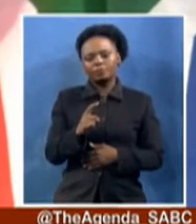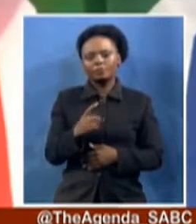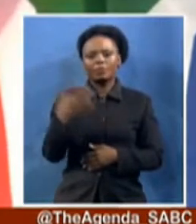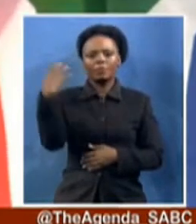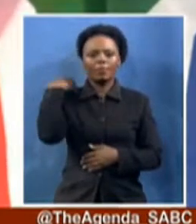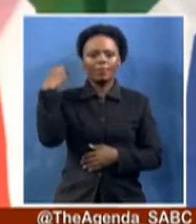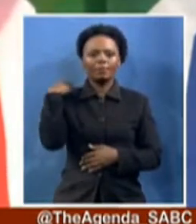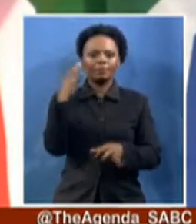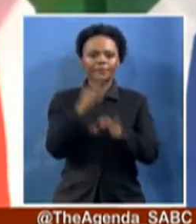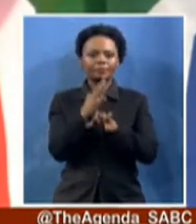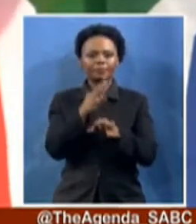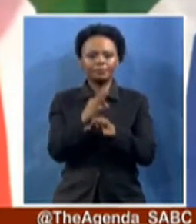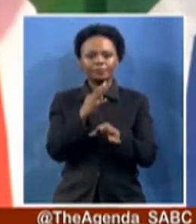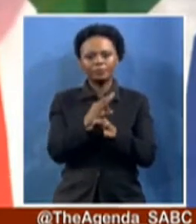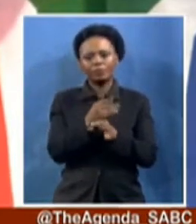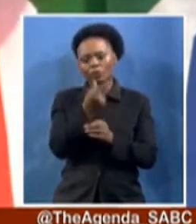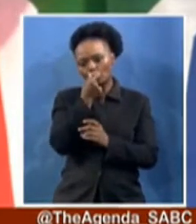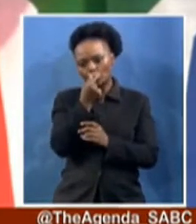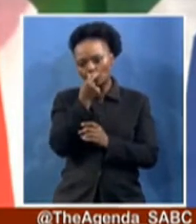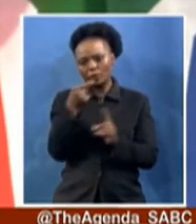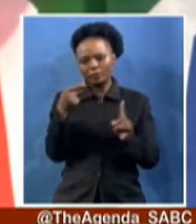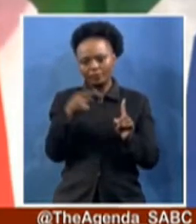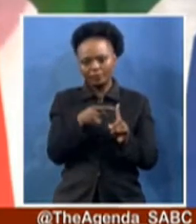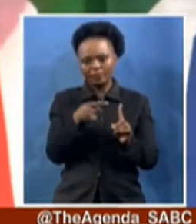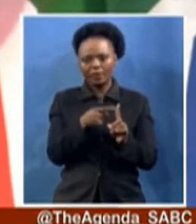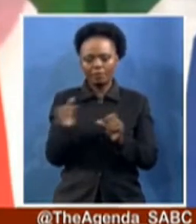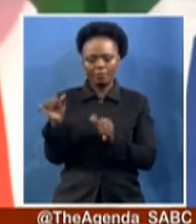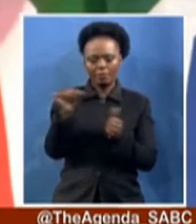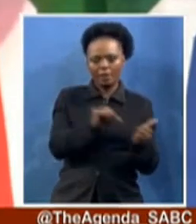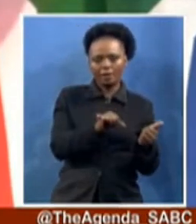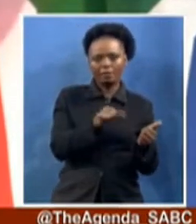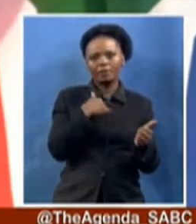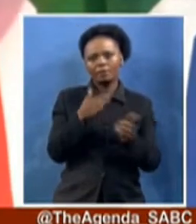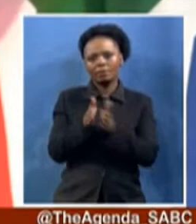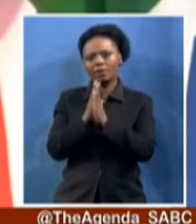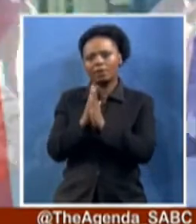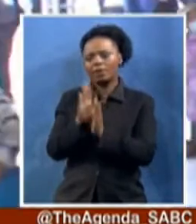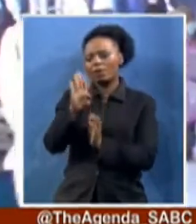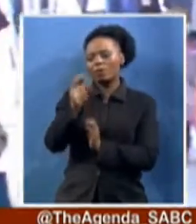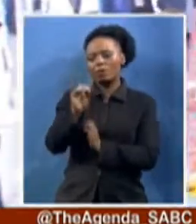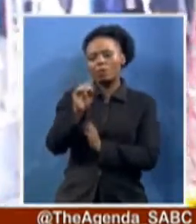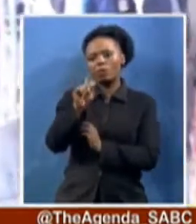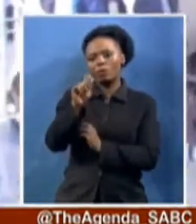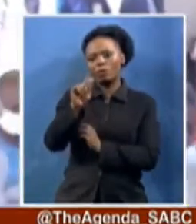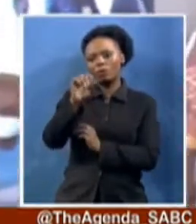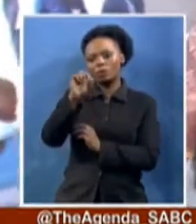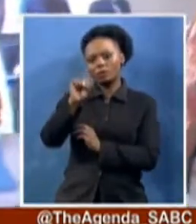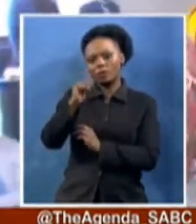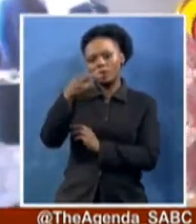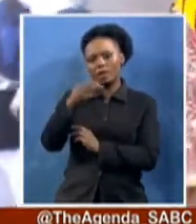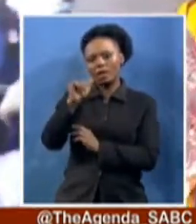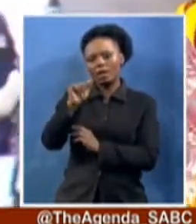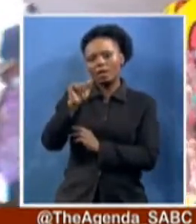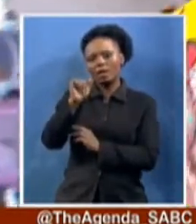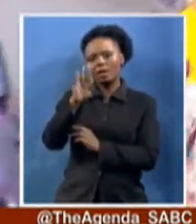I'm going to request Botshabelo Sunrise to give us or render us an item.